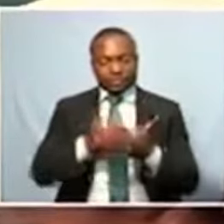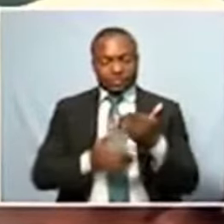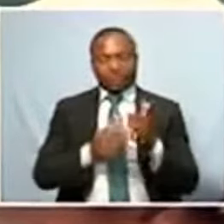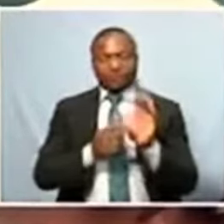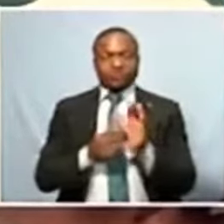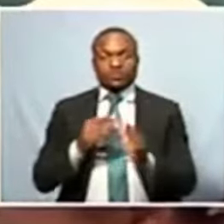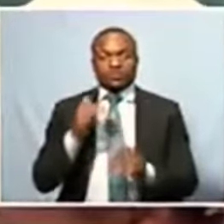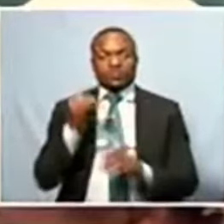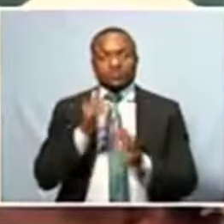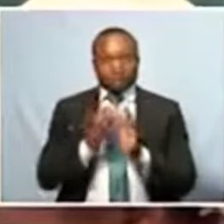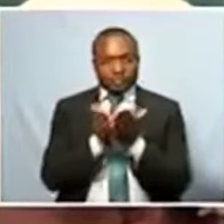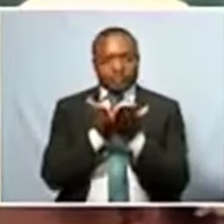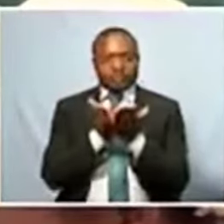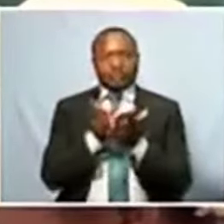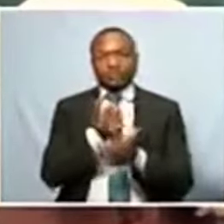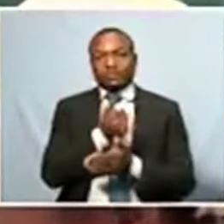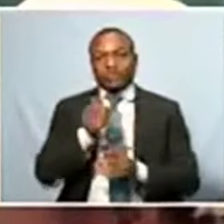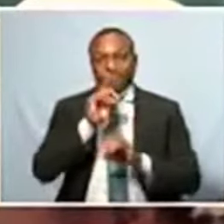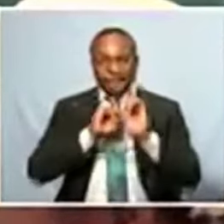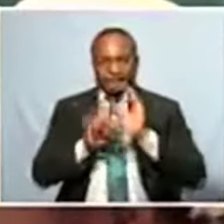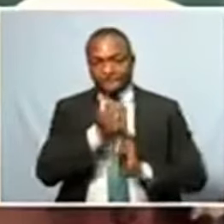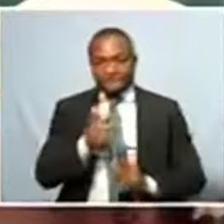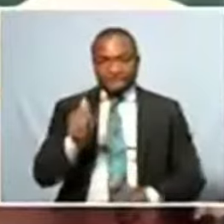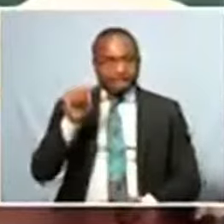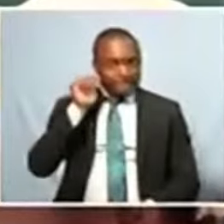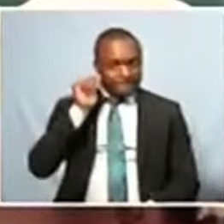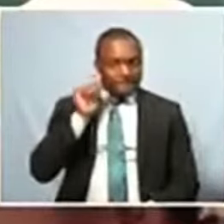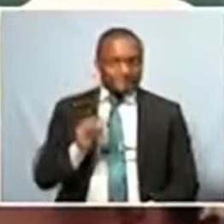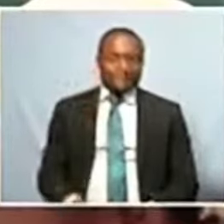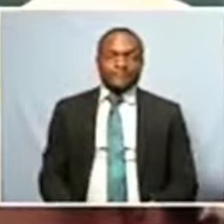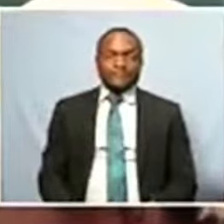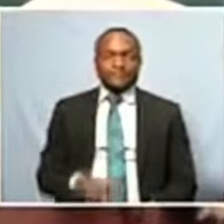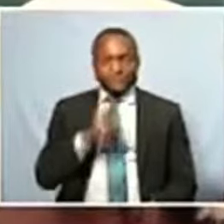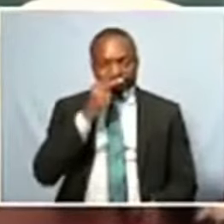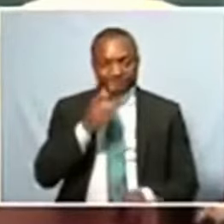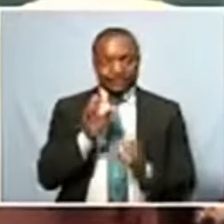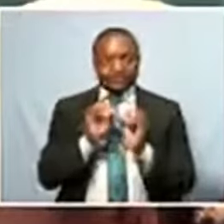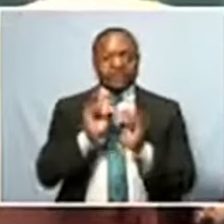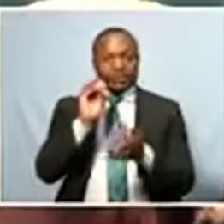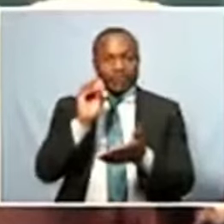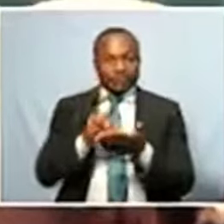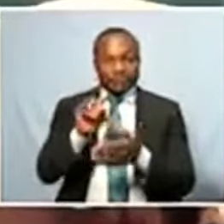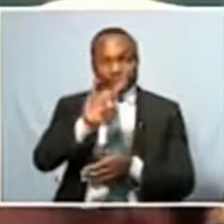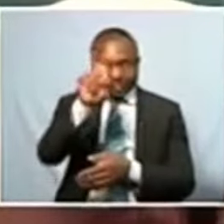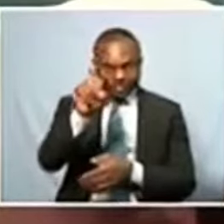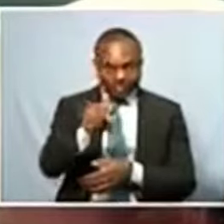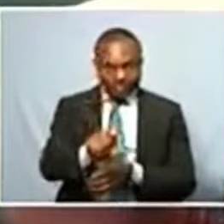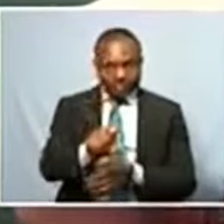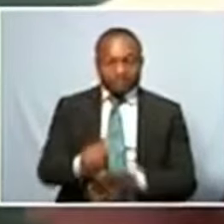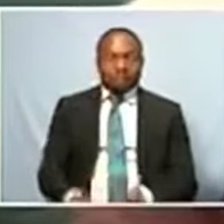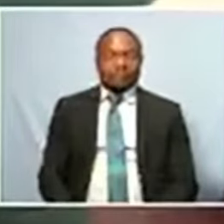in the Yellow Book. Any debate, any objection? I see none. I put the question.